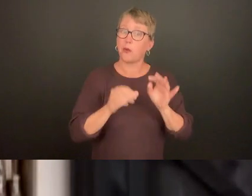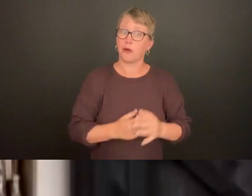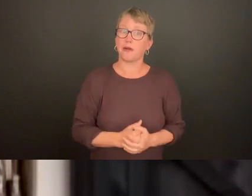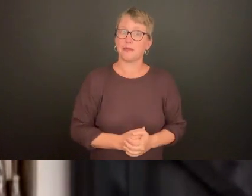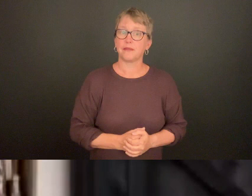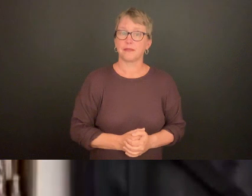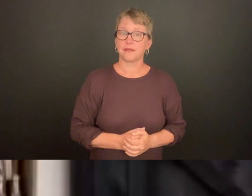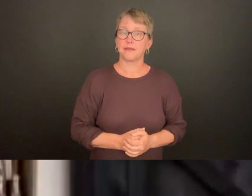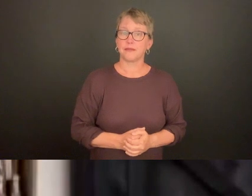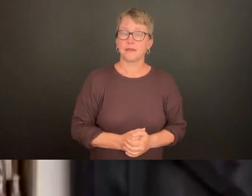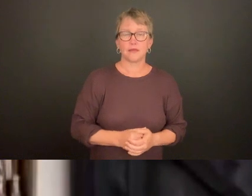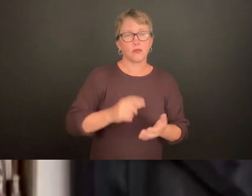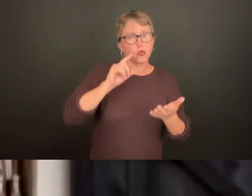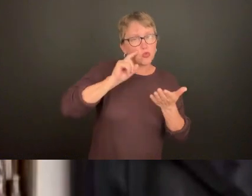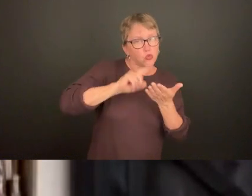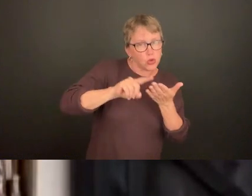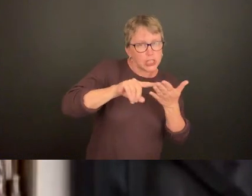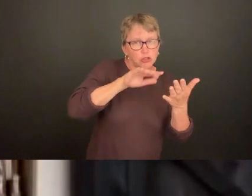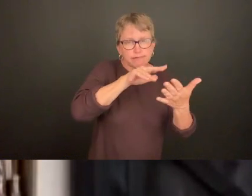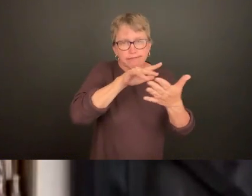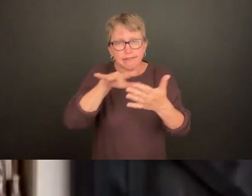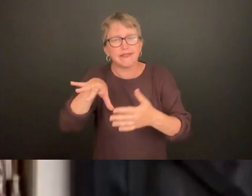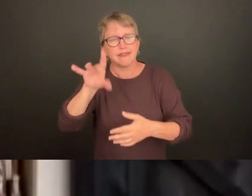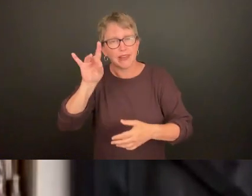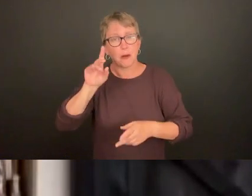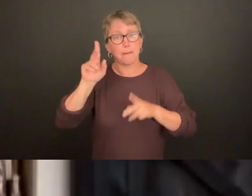priority. And